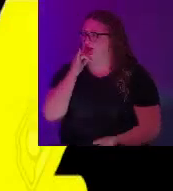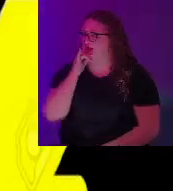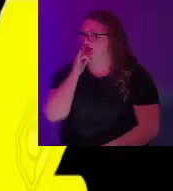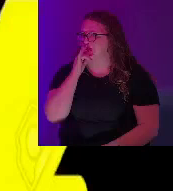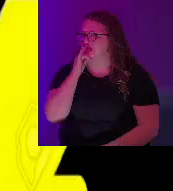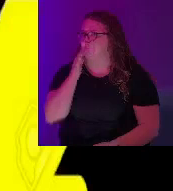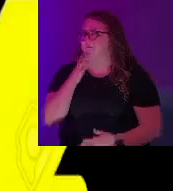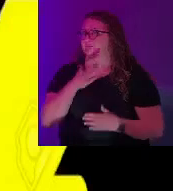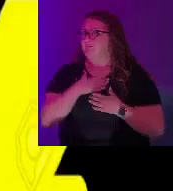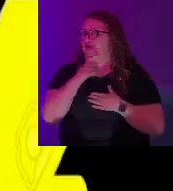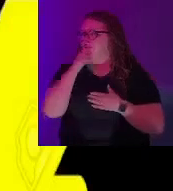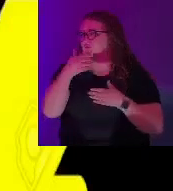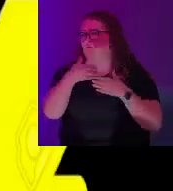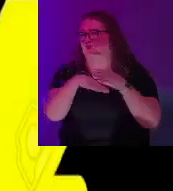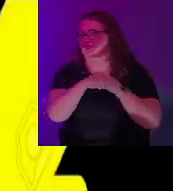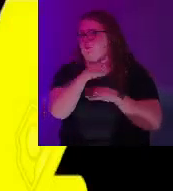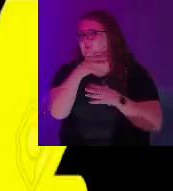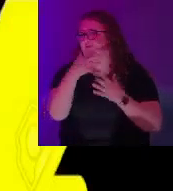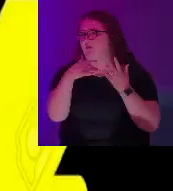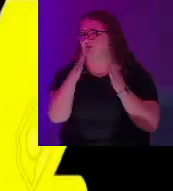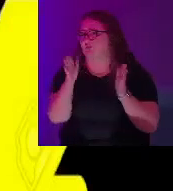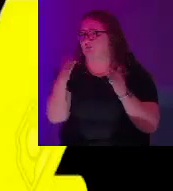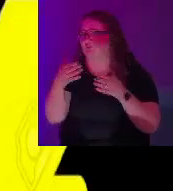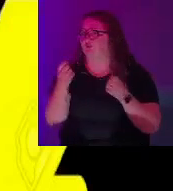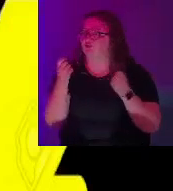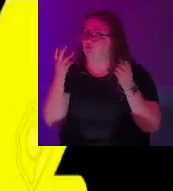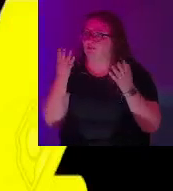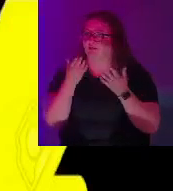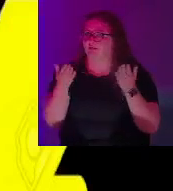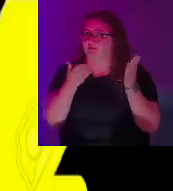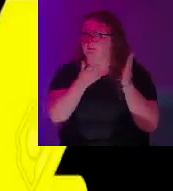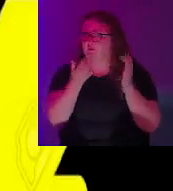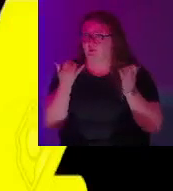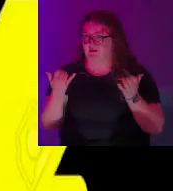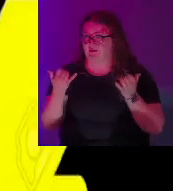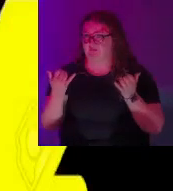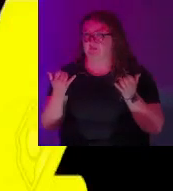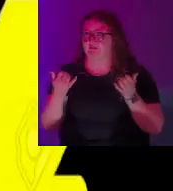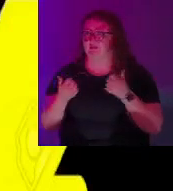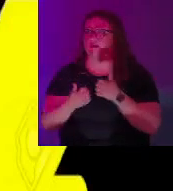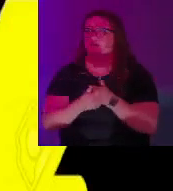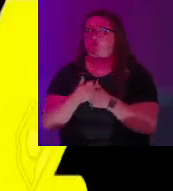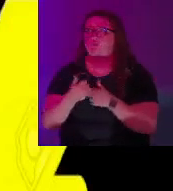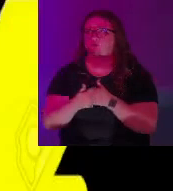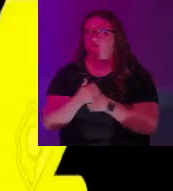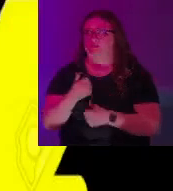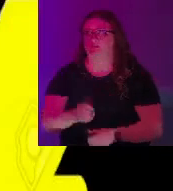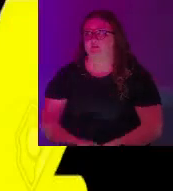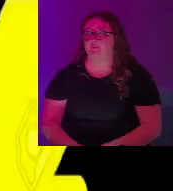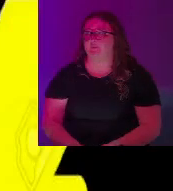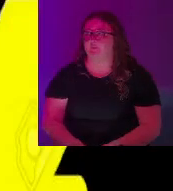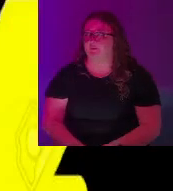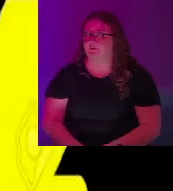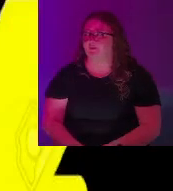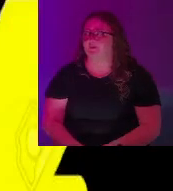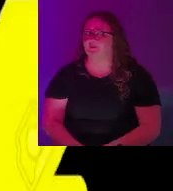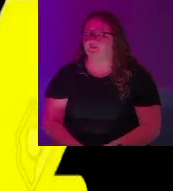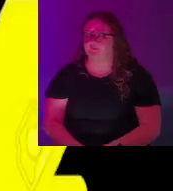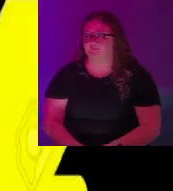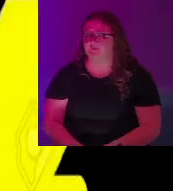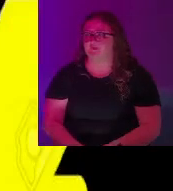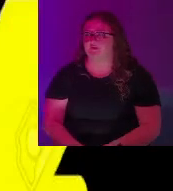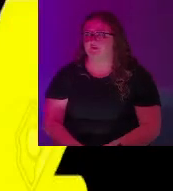of the fellowship room. There are many things in there right now that would be dangerous to them. So hold on to your